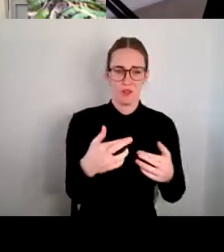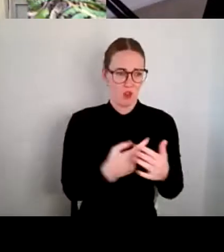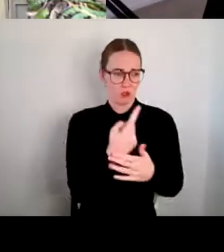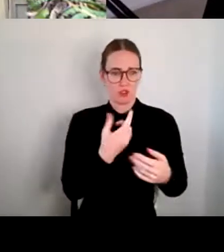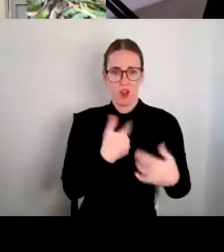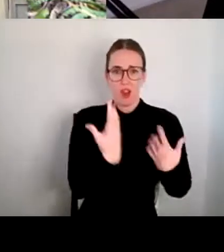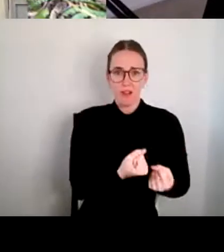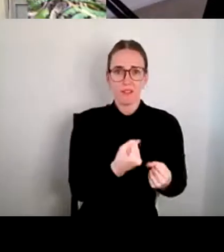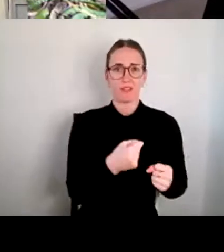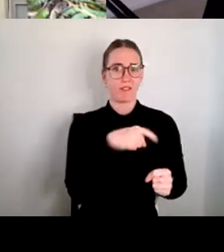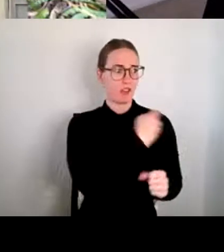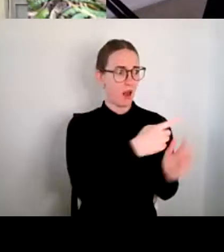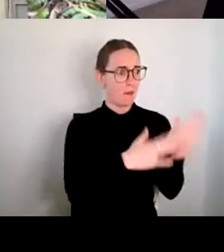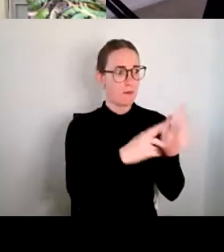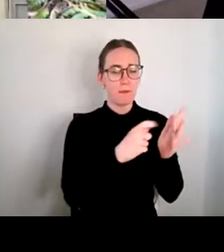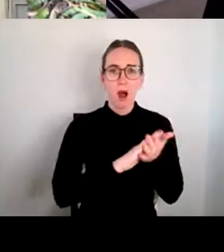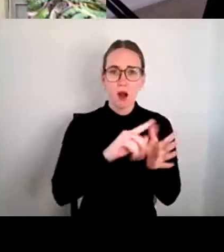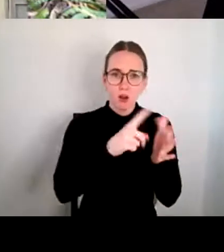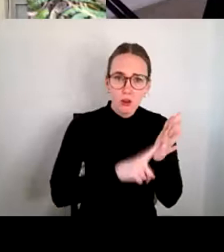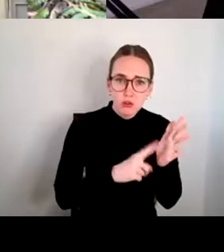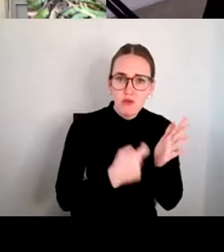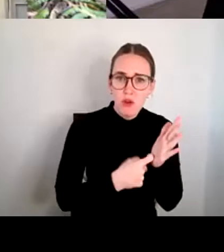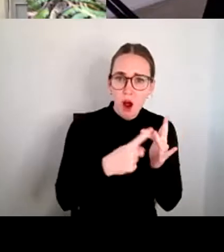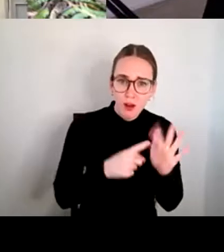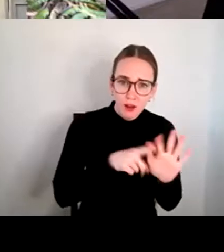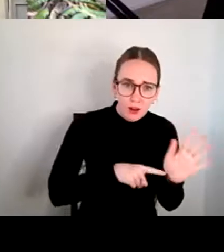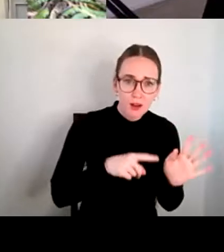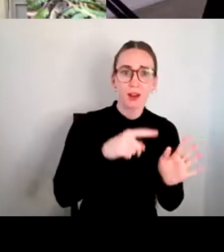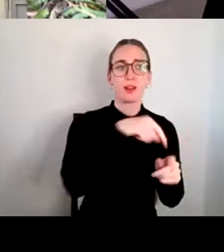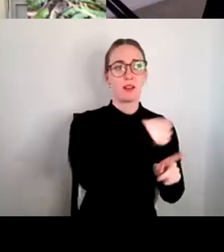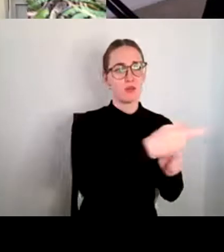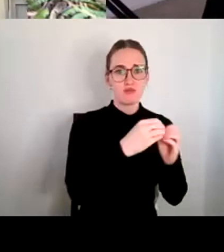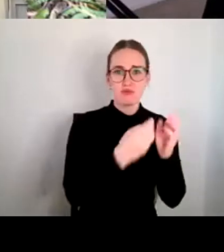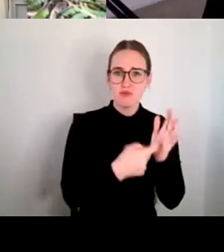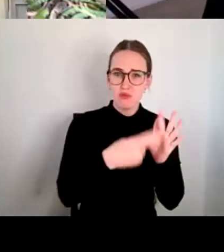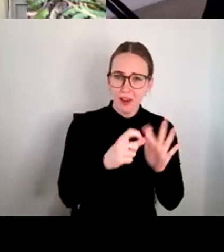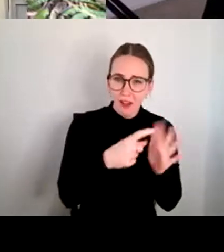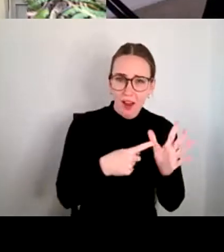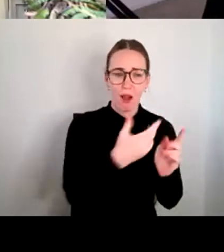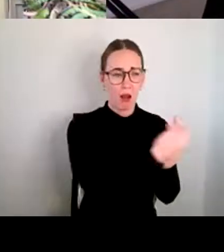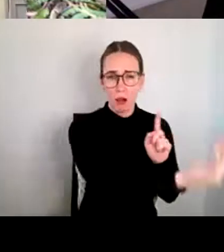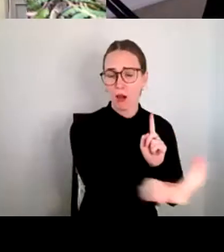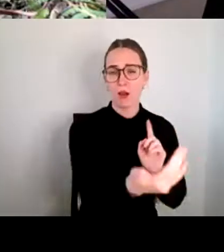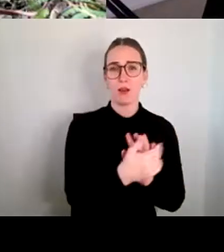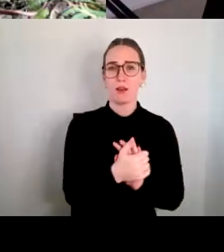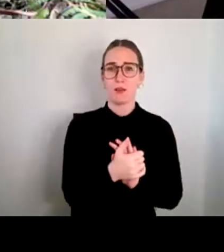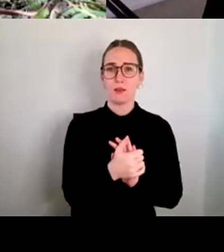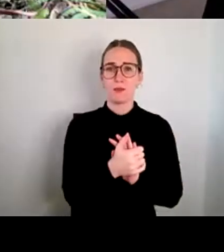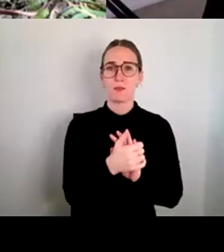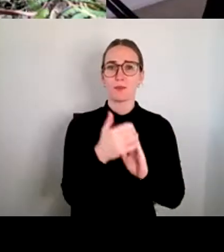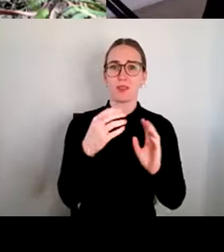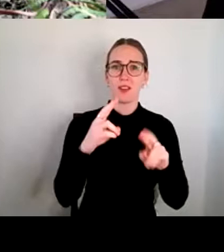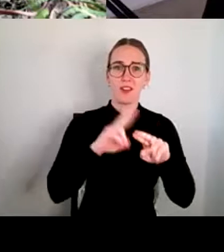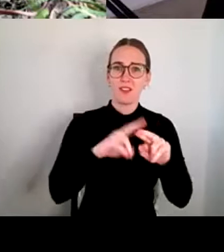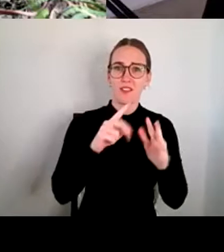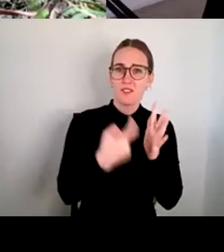and Tracy Moffat and Fiona Foley, Brenda Elcroft, Aaron Meeks, who recently died, you know, Fernanda